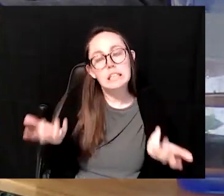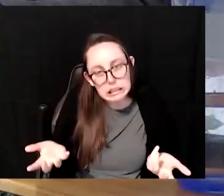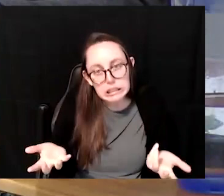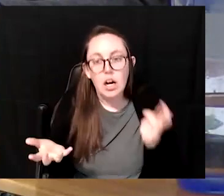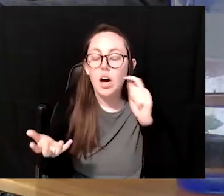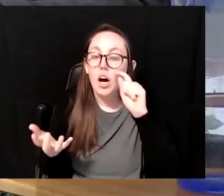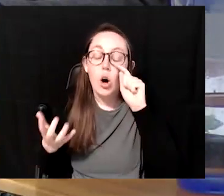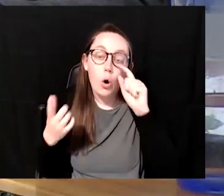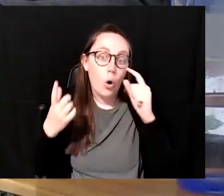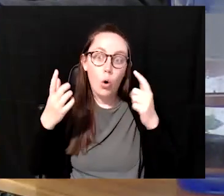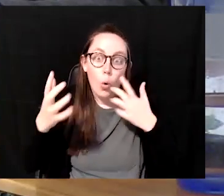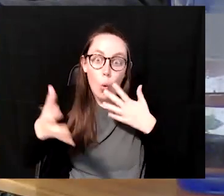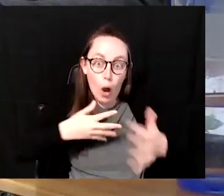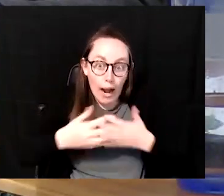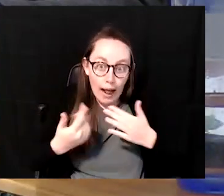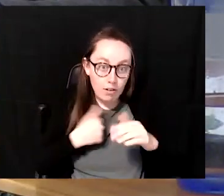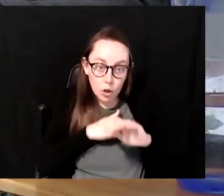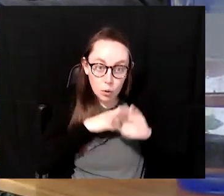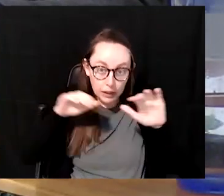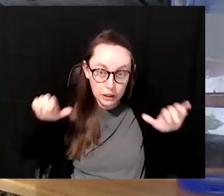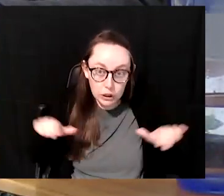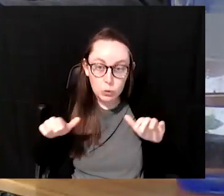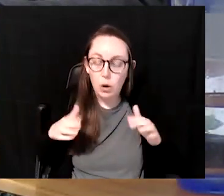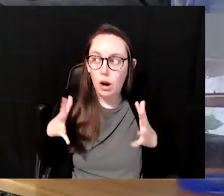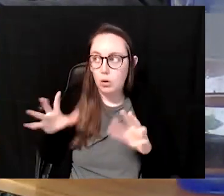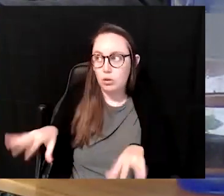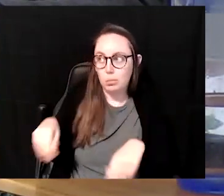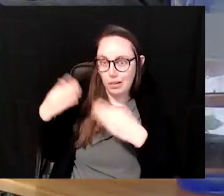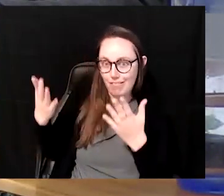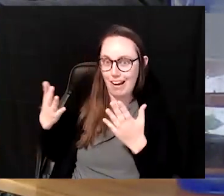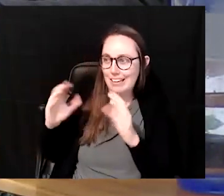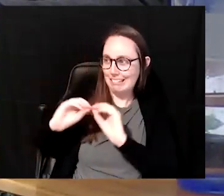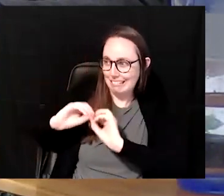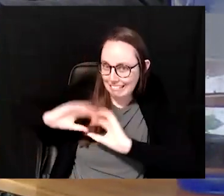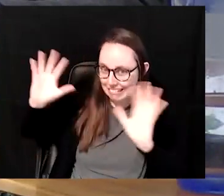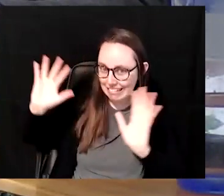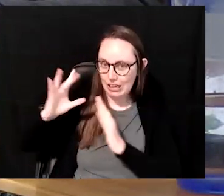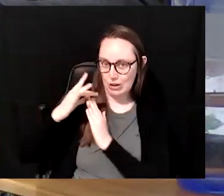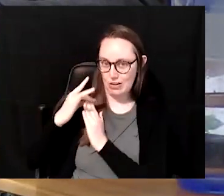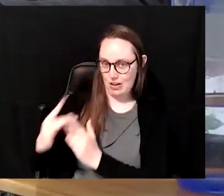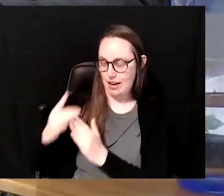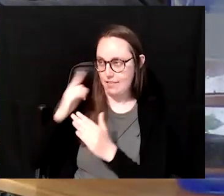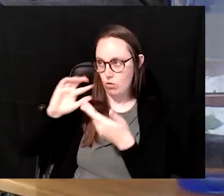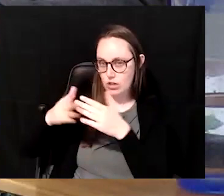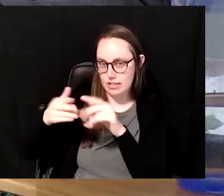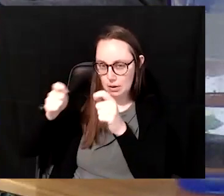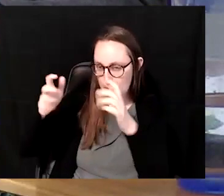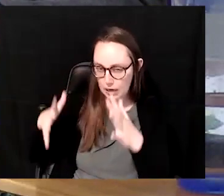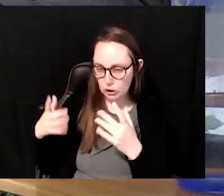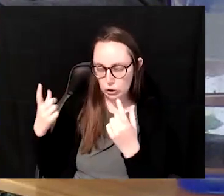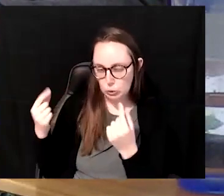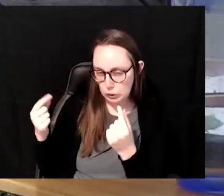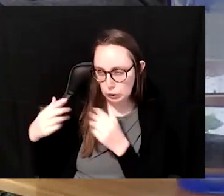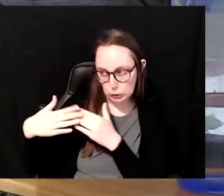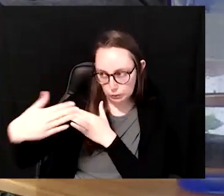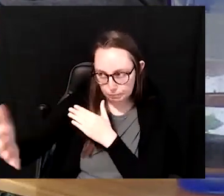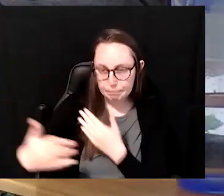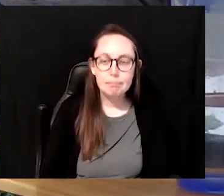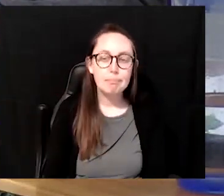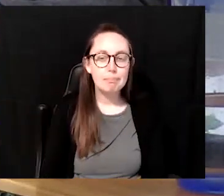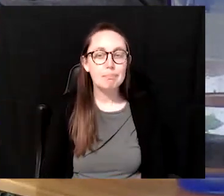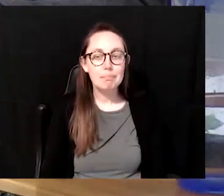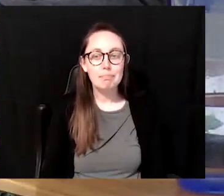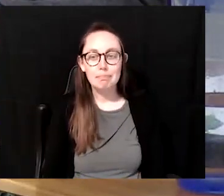the town manager's office on sort of where the board wants to take this going forward um so uh and